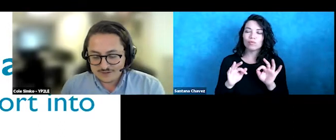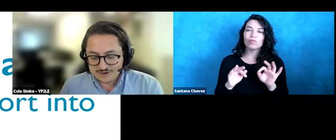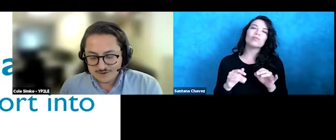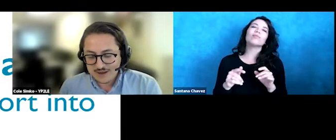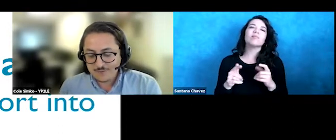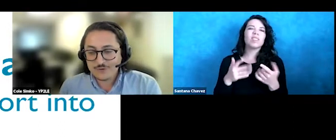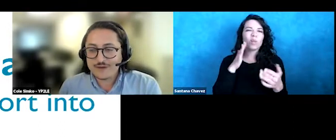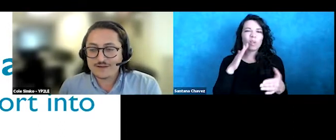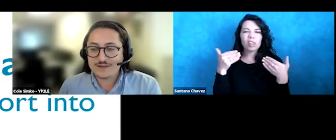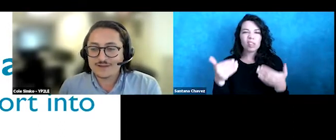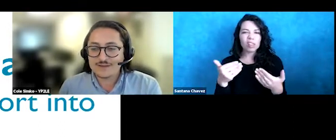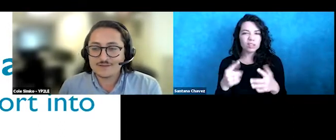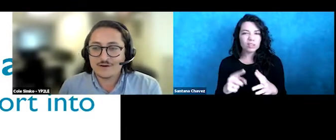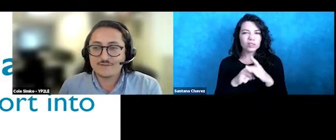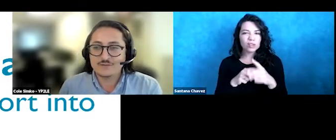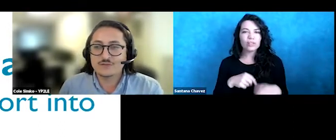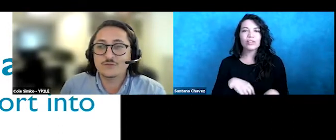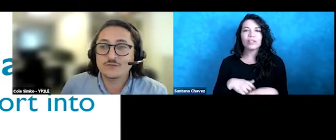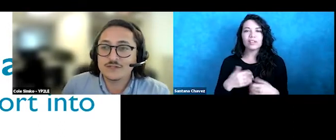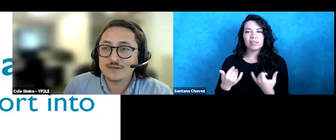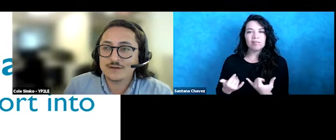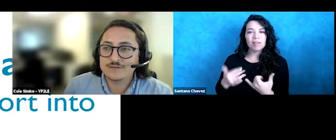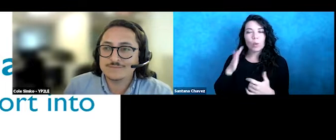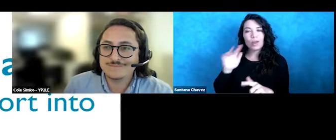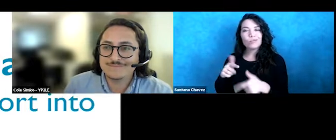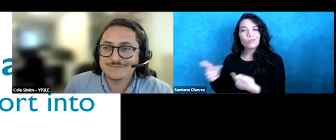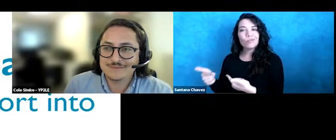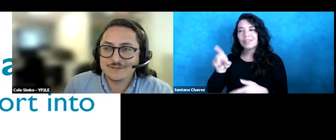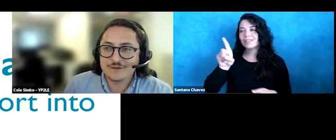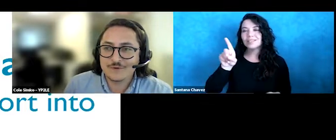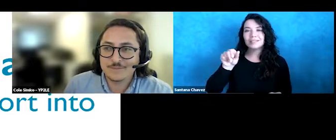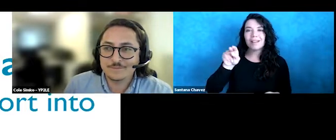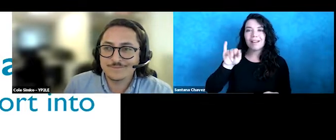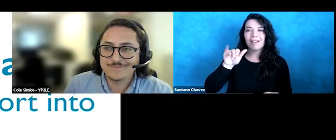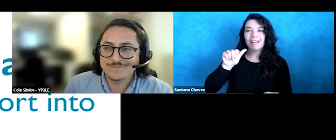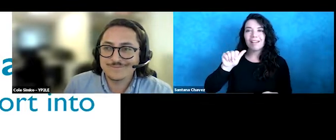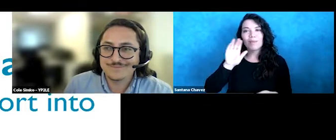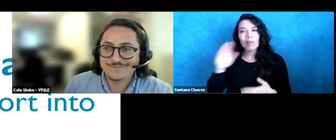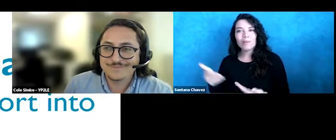started. I will go ahead and hand things off to Danya. Danya, welcome.